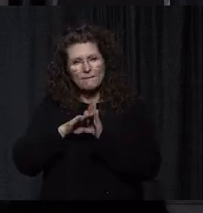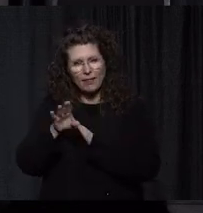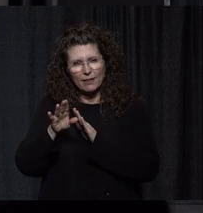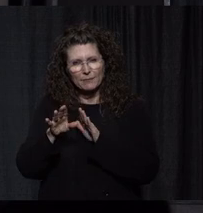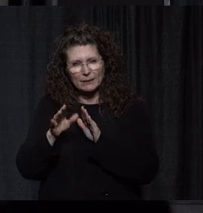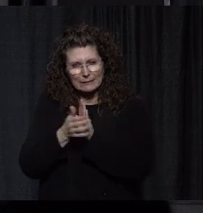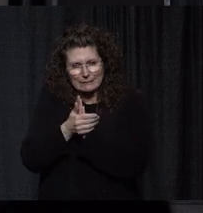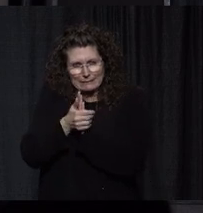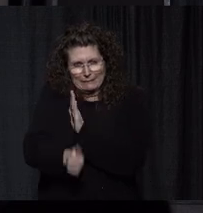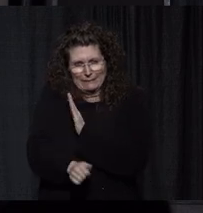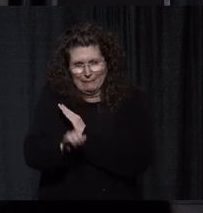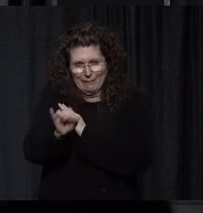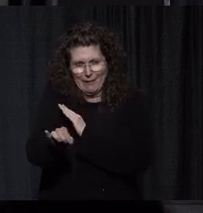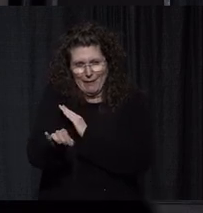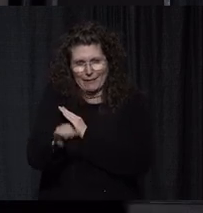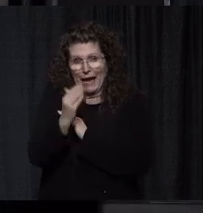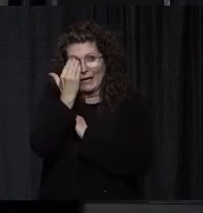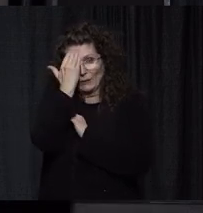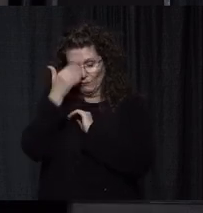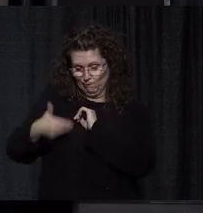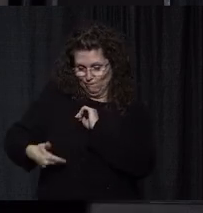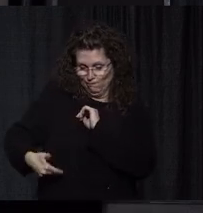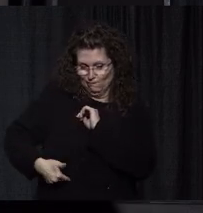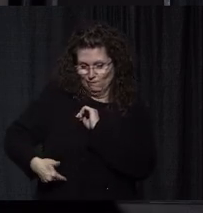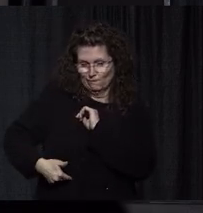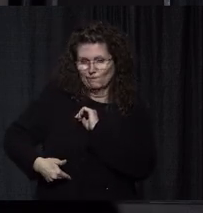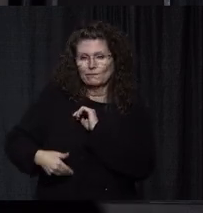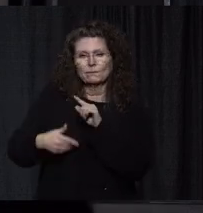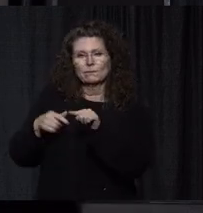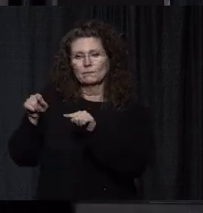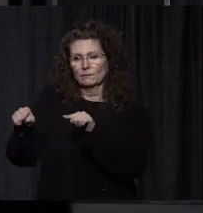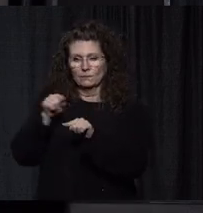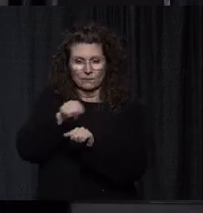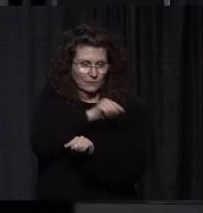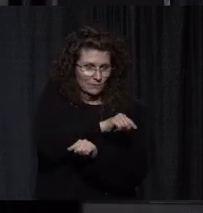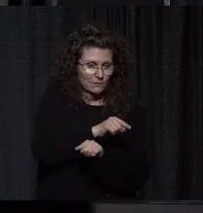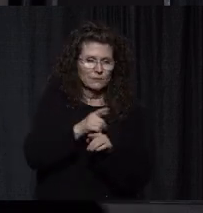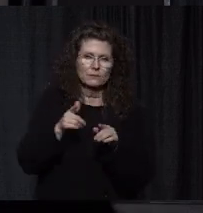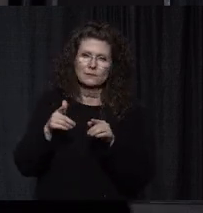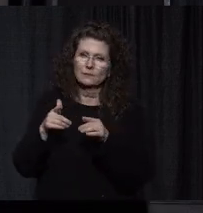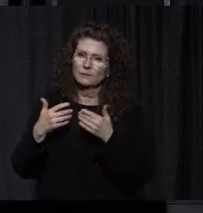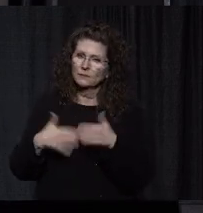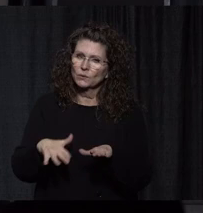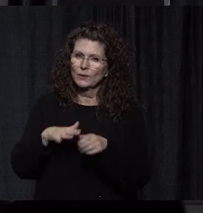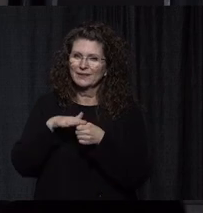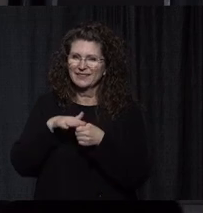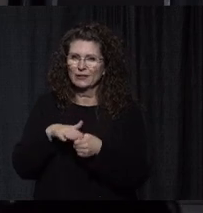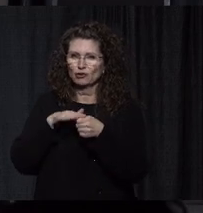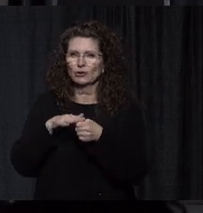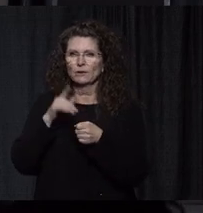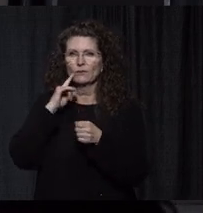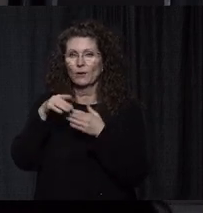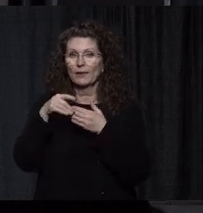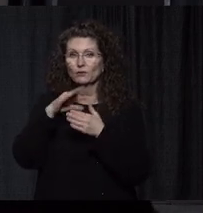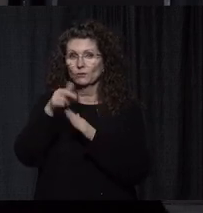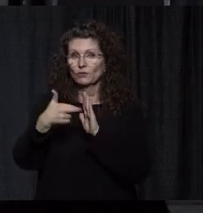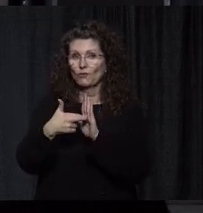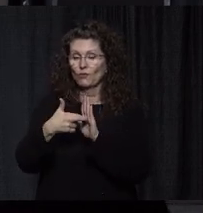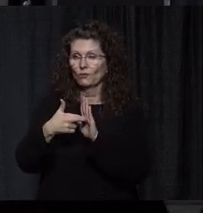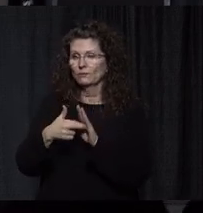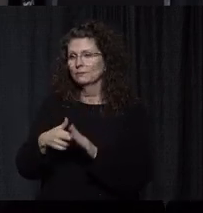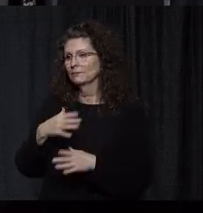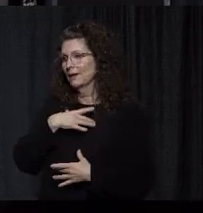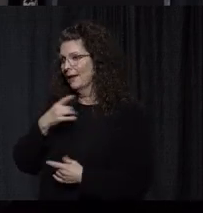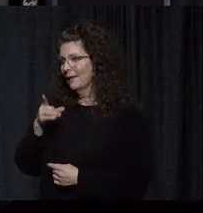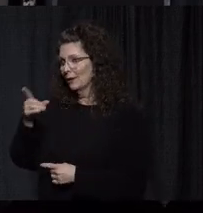make that distinction, given that there are so many tensions for women of color in leadership roles. I like that you use